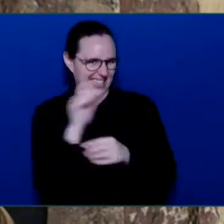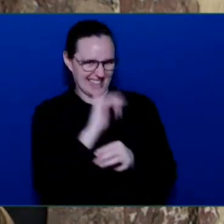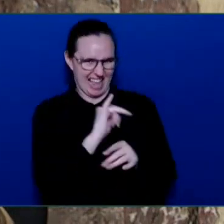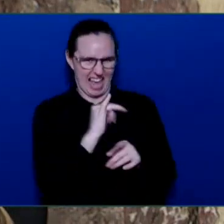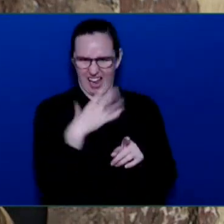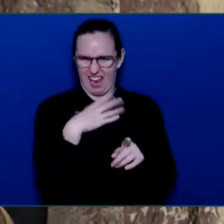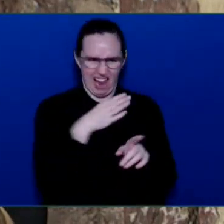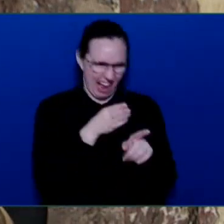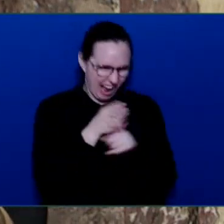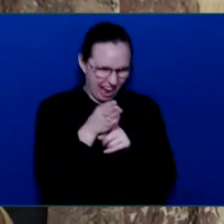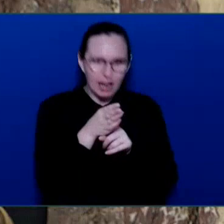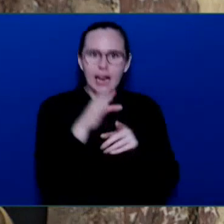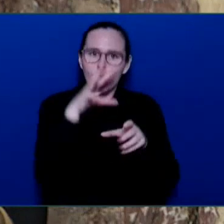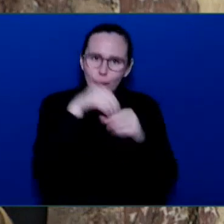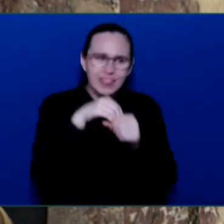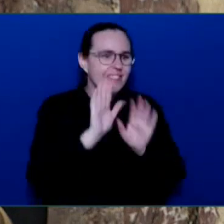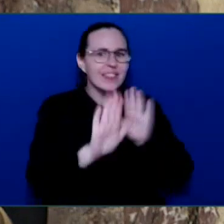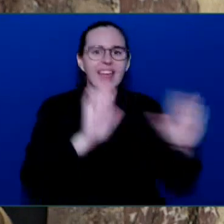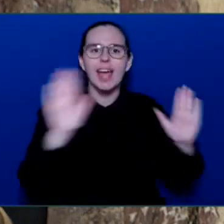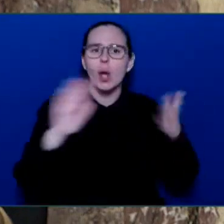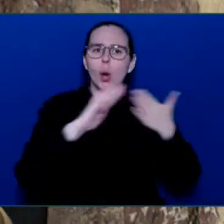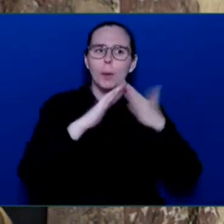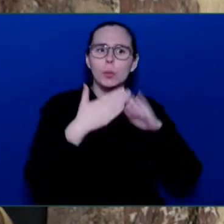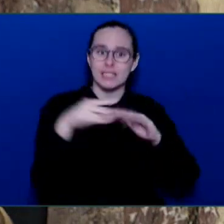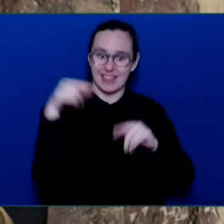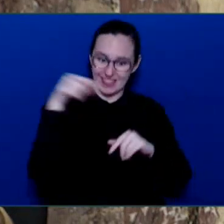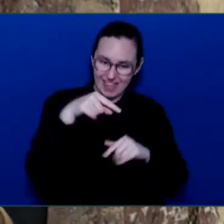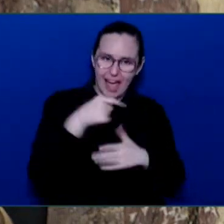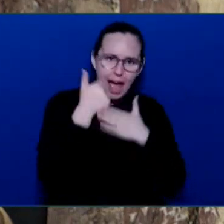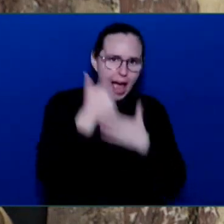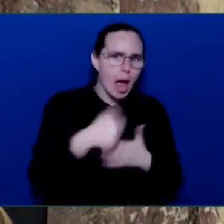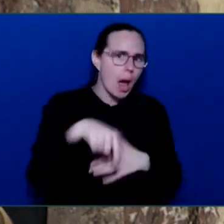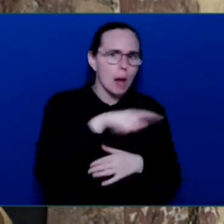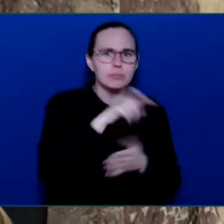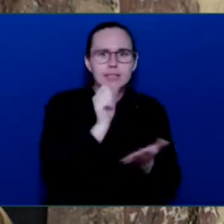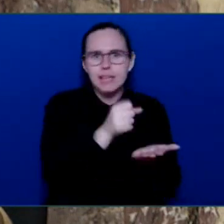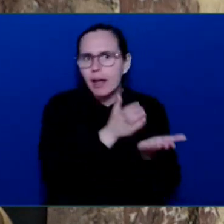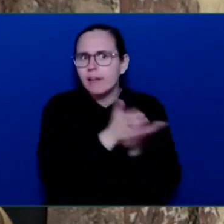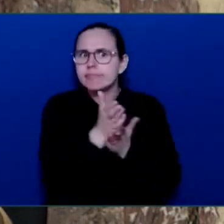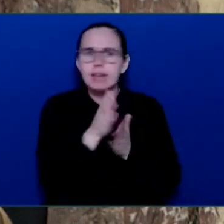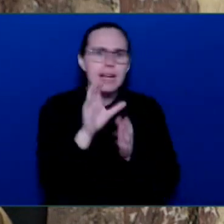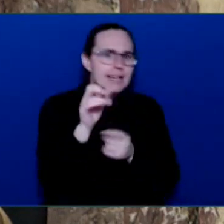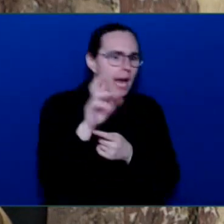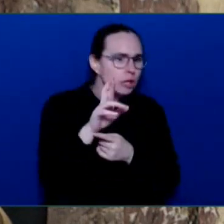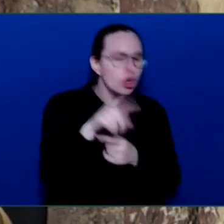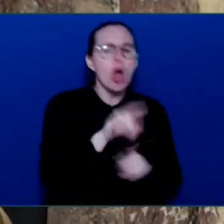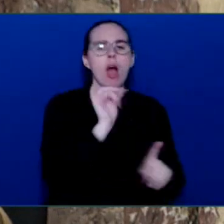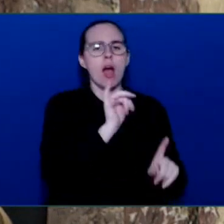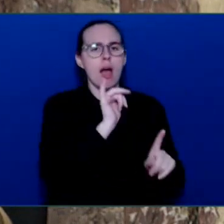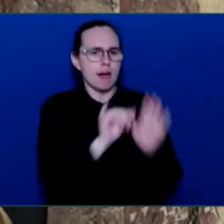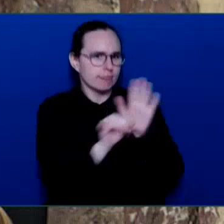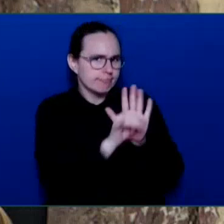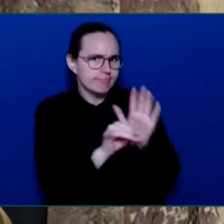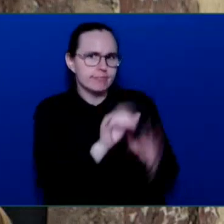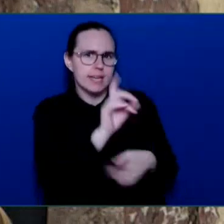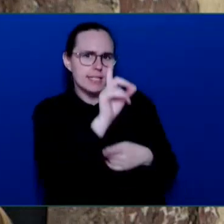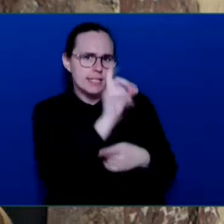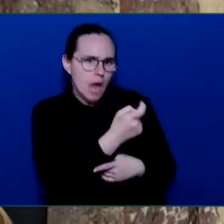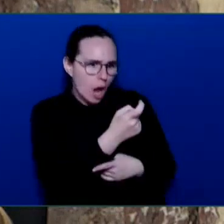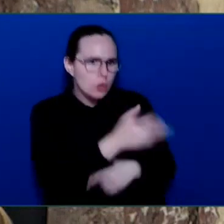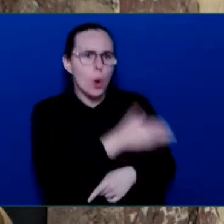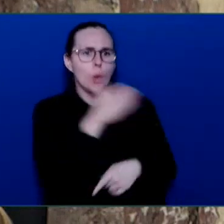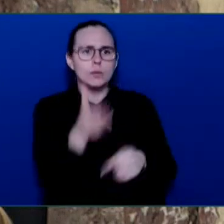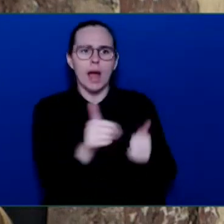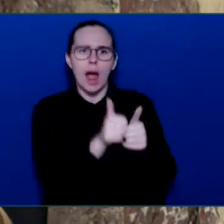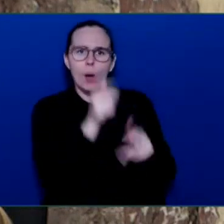of cancer care, their ability to get diagnosis, their ability to avoid, for many people in the province, Honourable Speaker, well, Honourable Speaker,